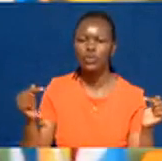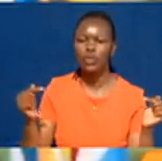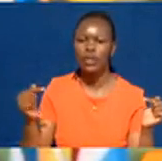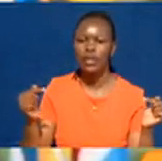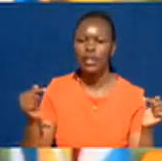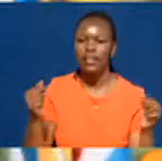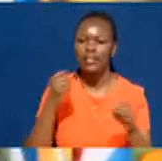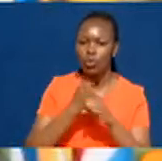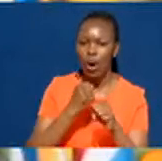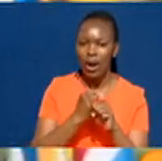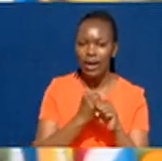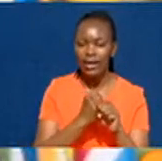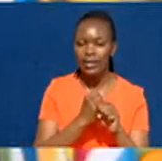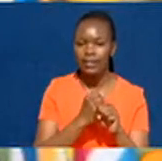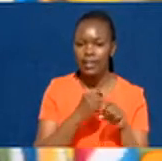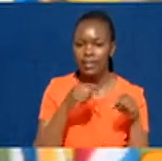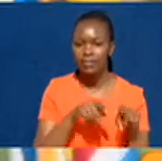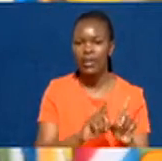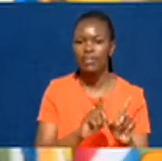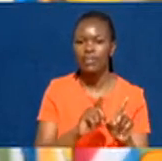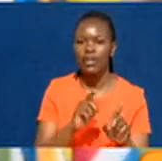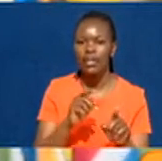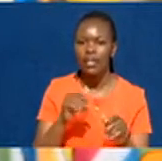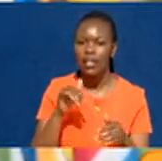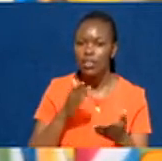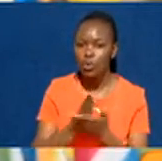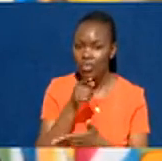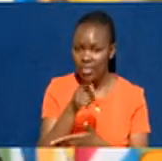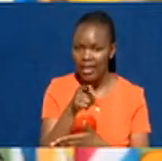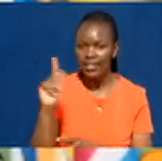how Kenya is going to move forward.